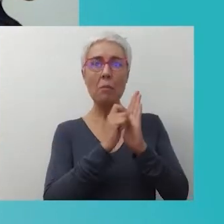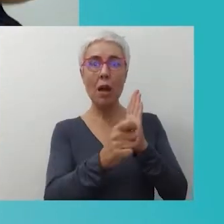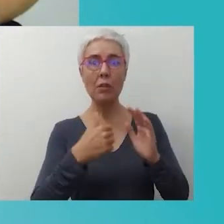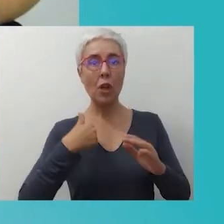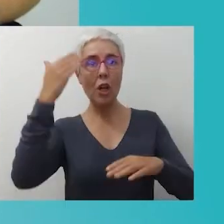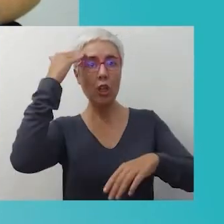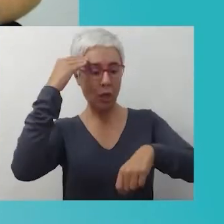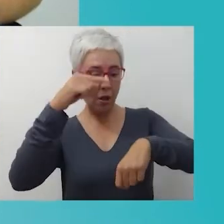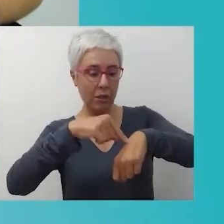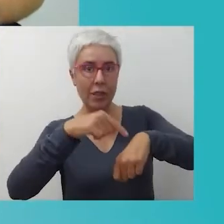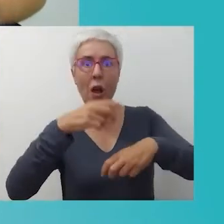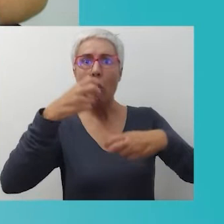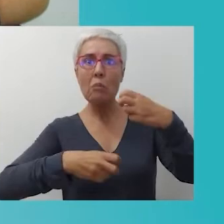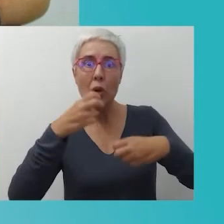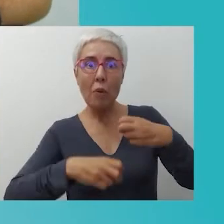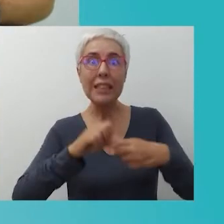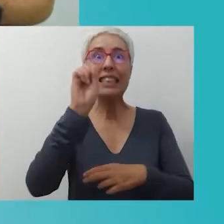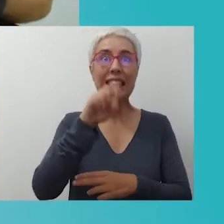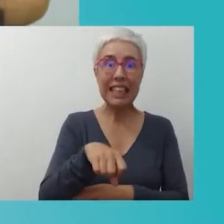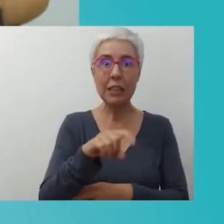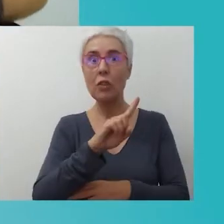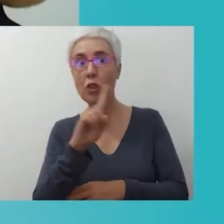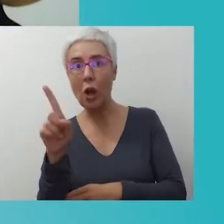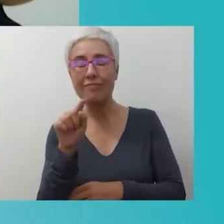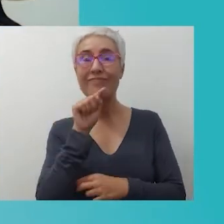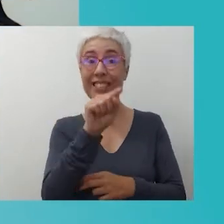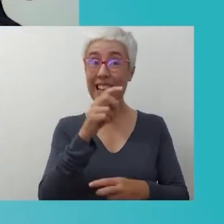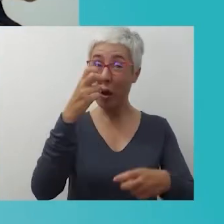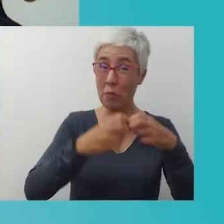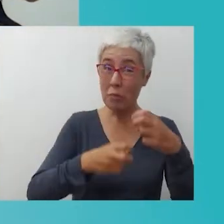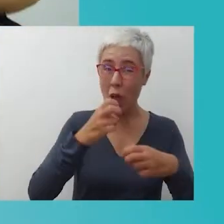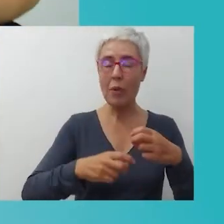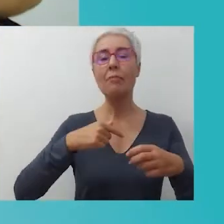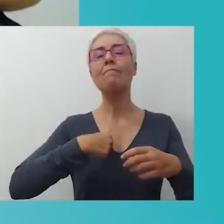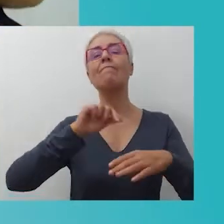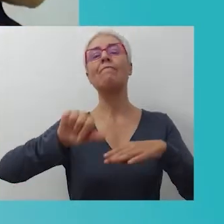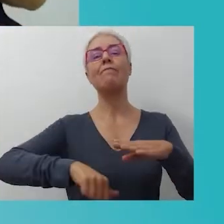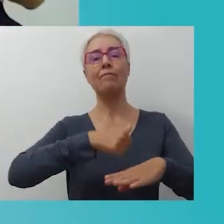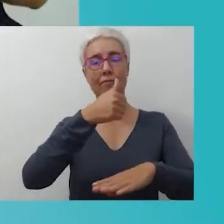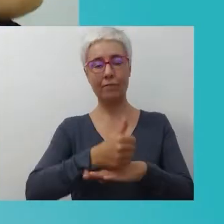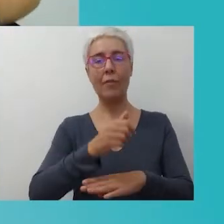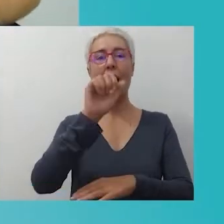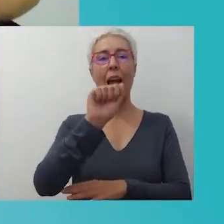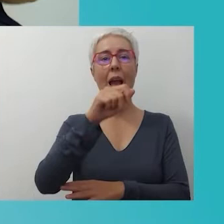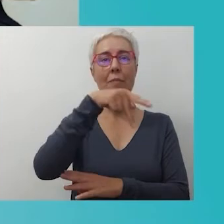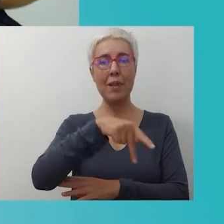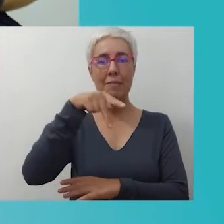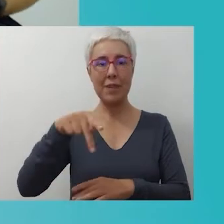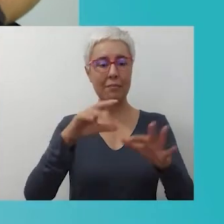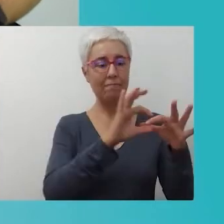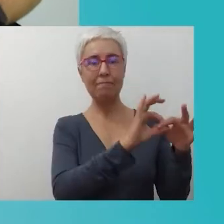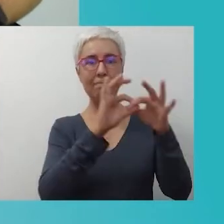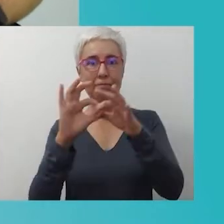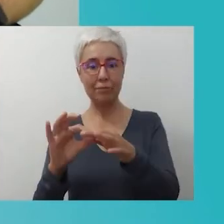to get healthcare assistance. In order to solve this problem, we created the first platform that uses AI algorithms for